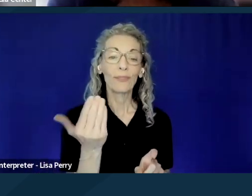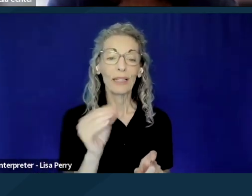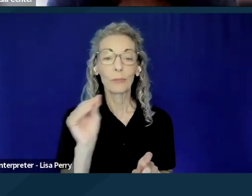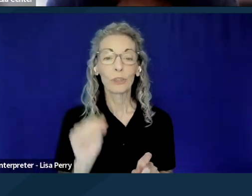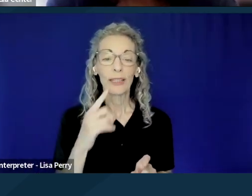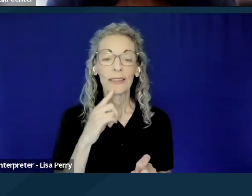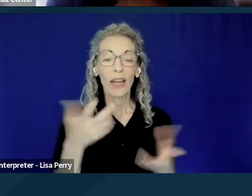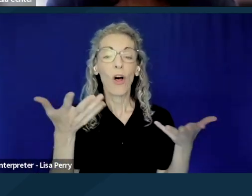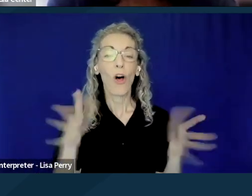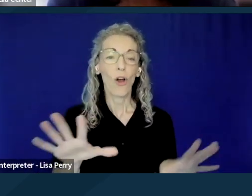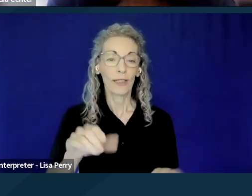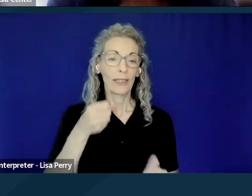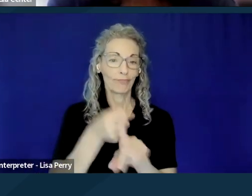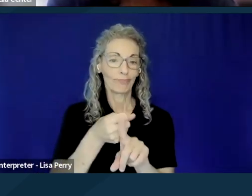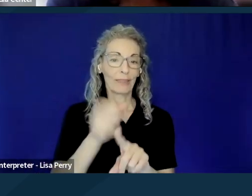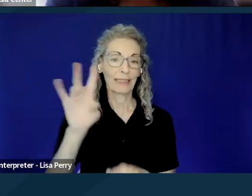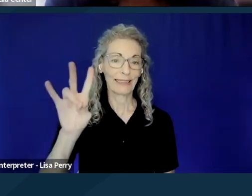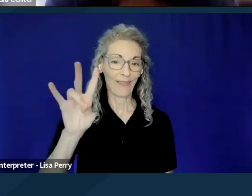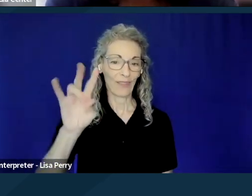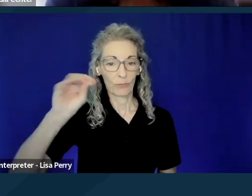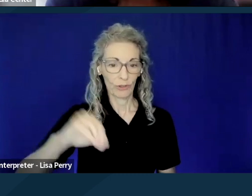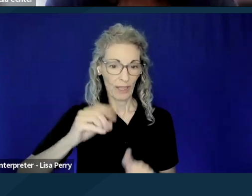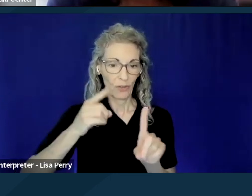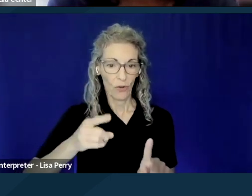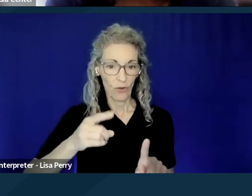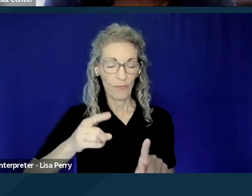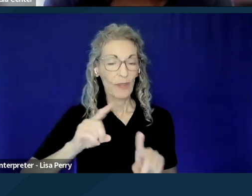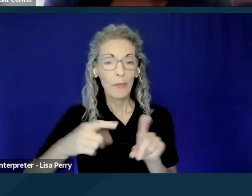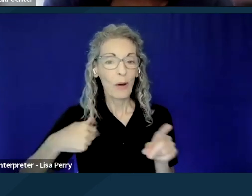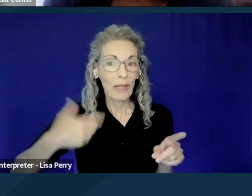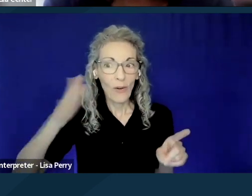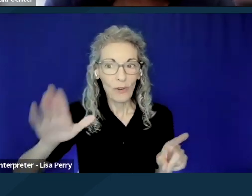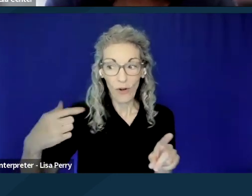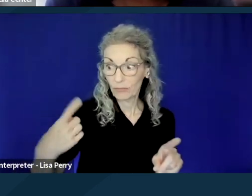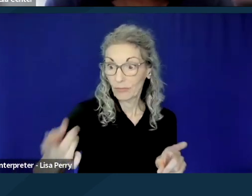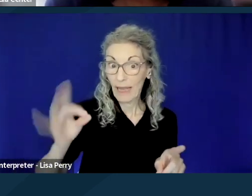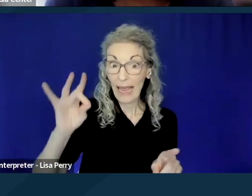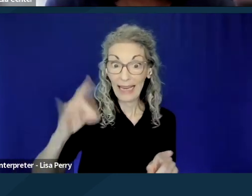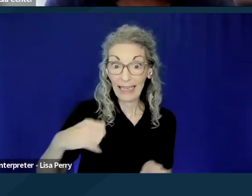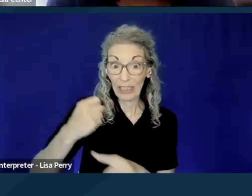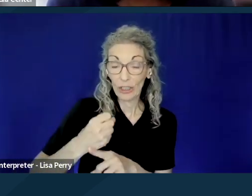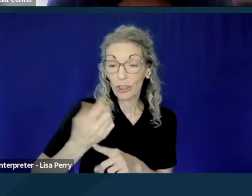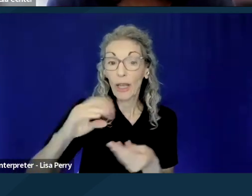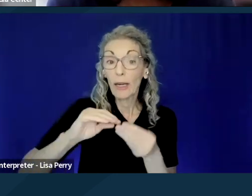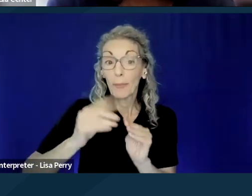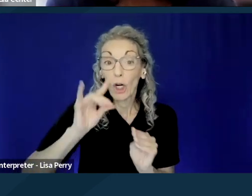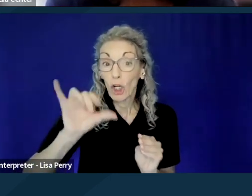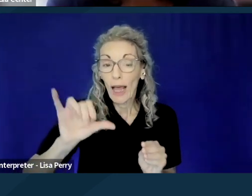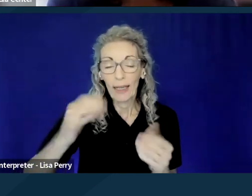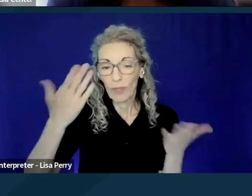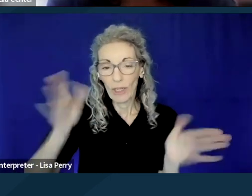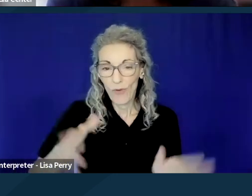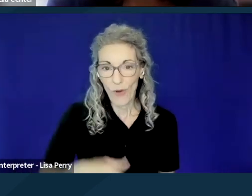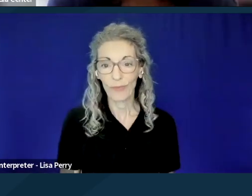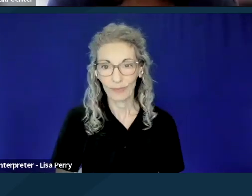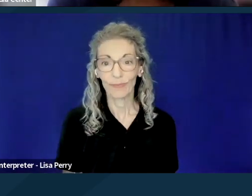7% goal. And we just don't know in the 8 years since then what the numbers look like. Next slide.